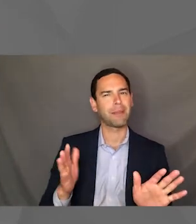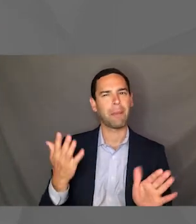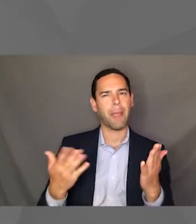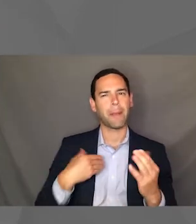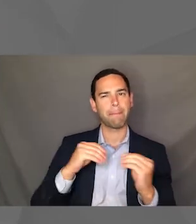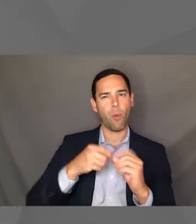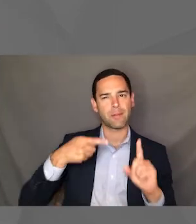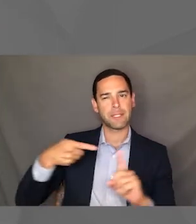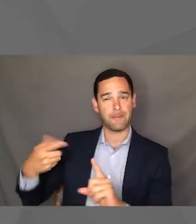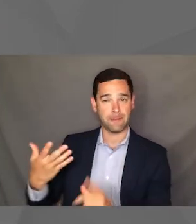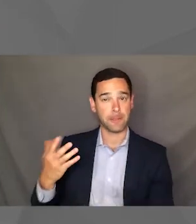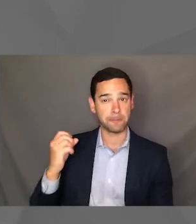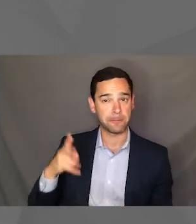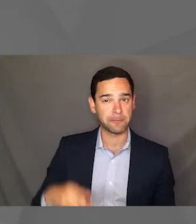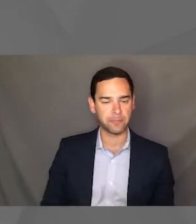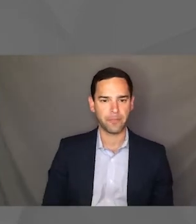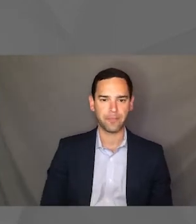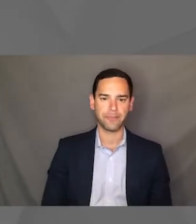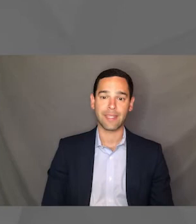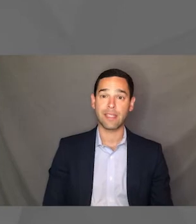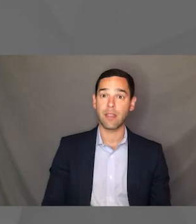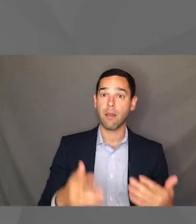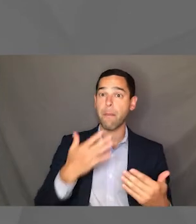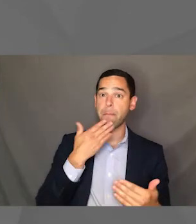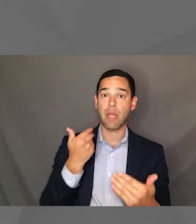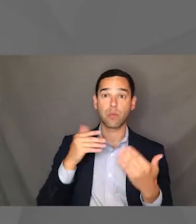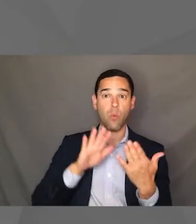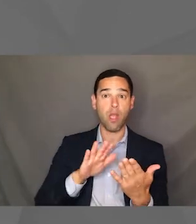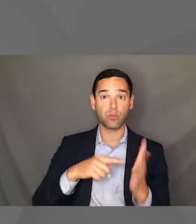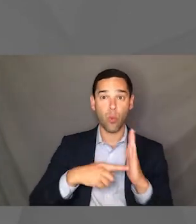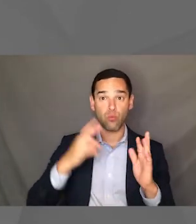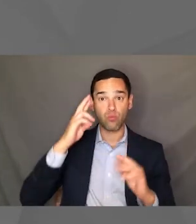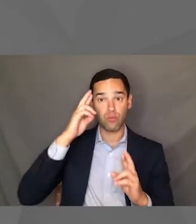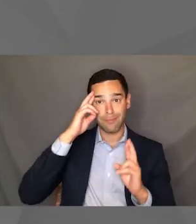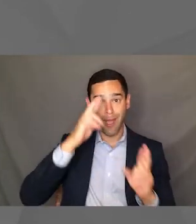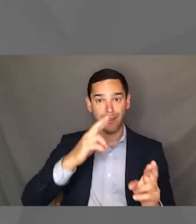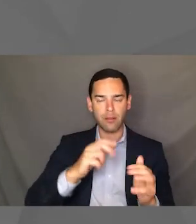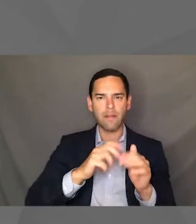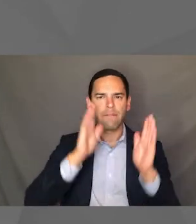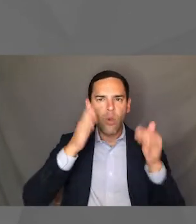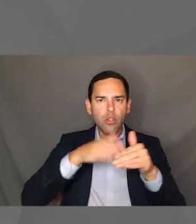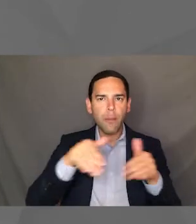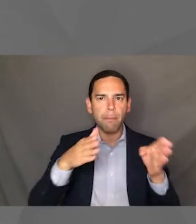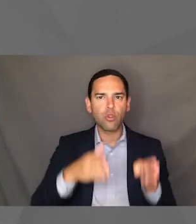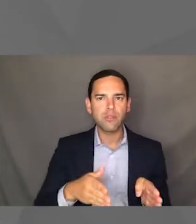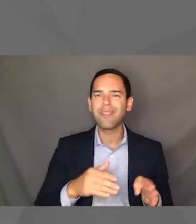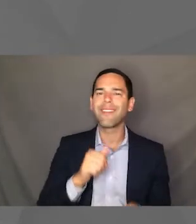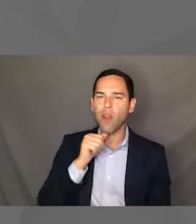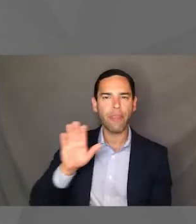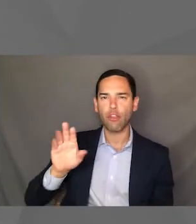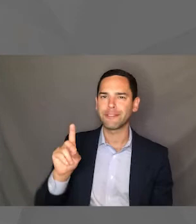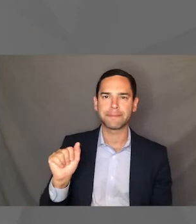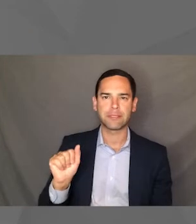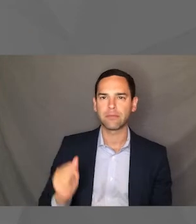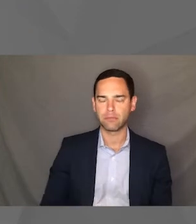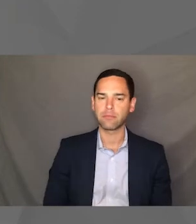Okay. Maybe we need to be more specific. The easiest way to show respect is to focus on the person, not the disability.